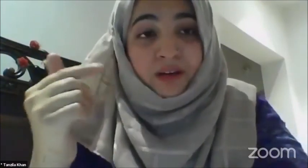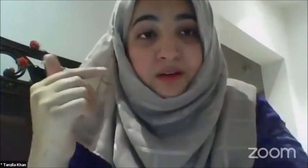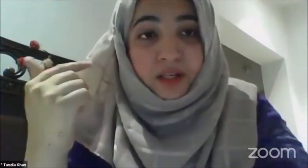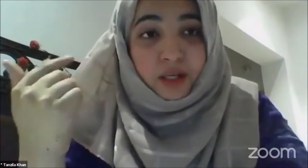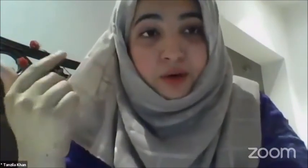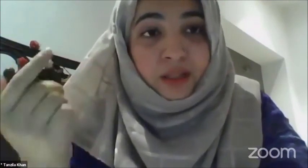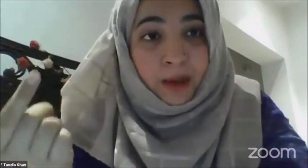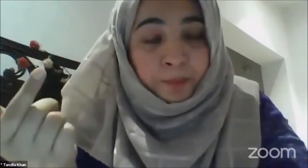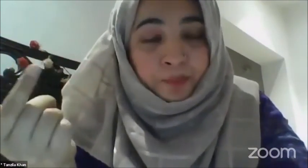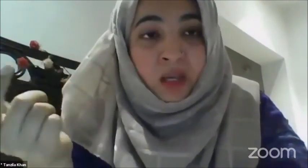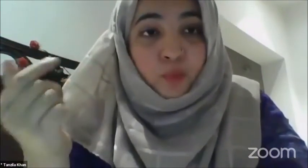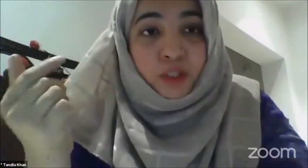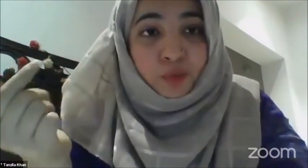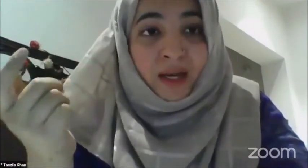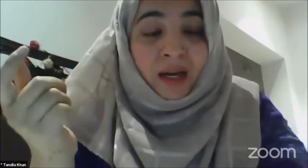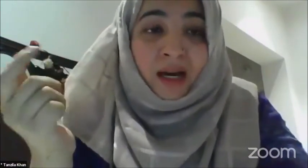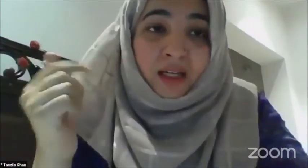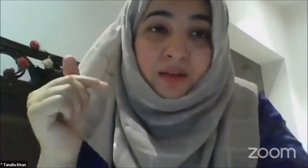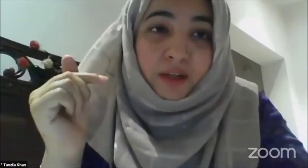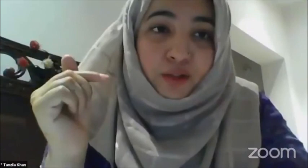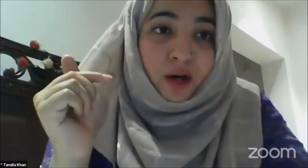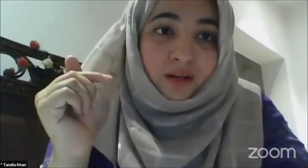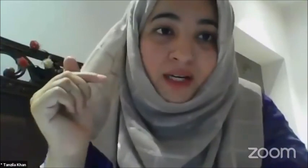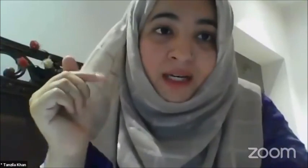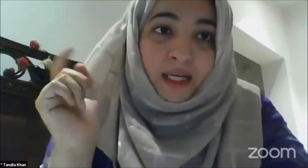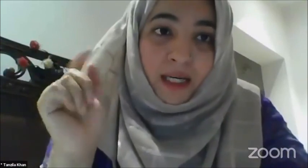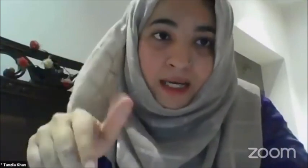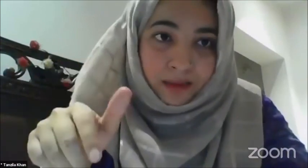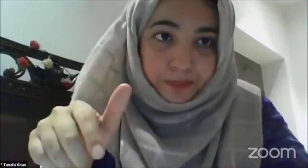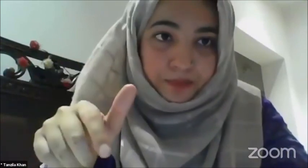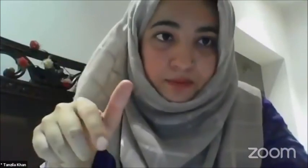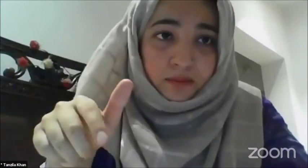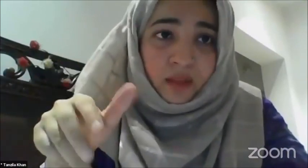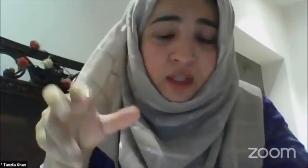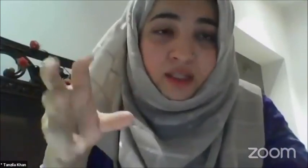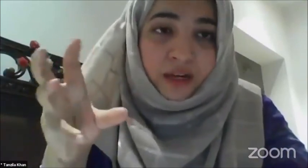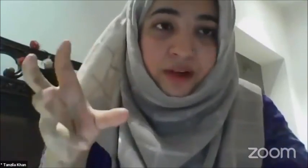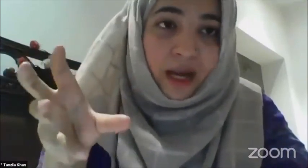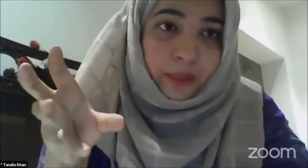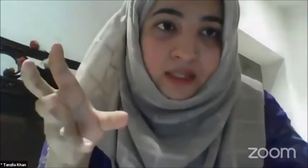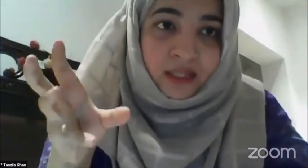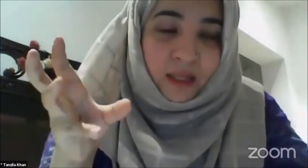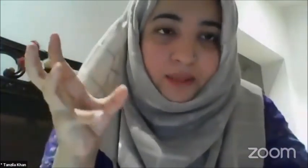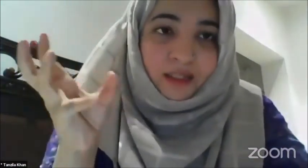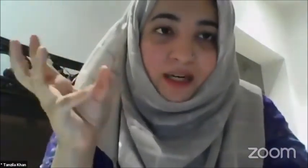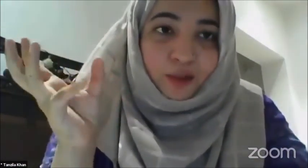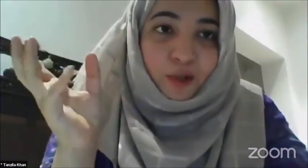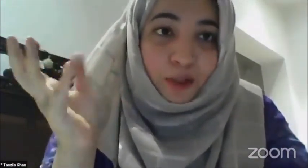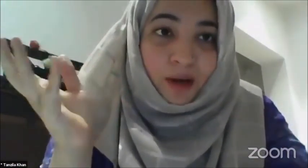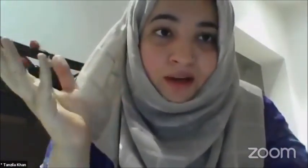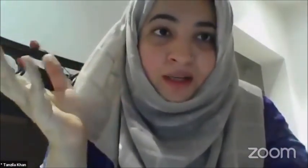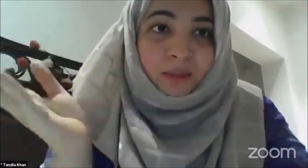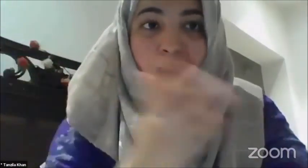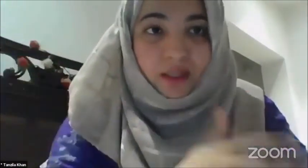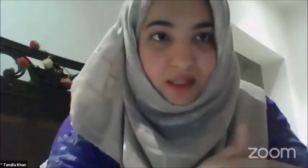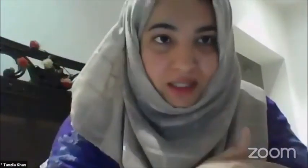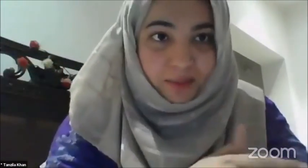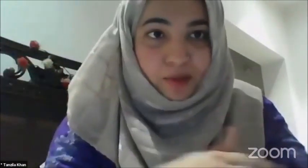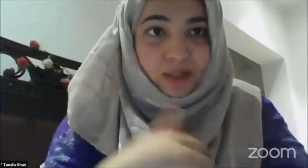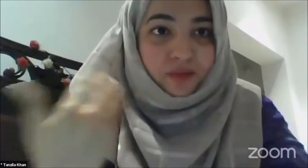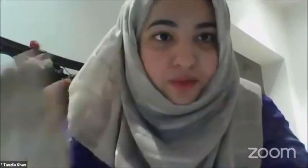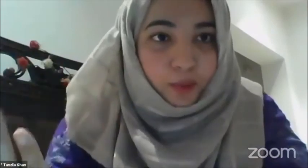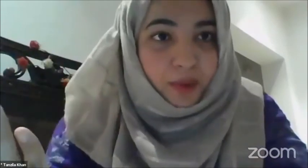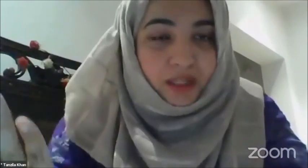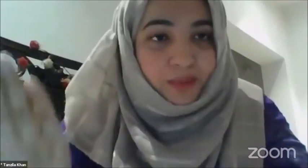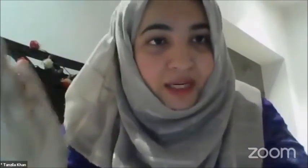load increasing on them, which is why our deliveries got really delayed. Now, sanitary napkins is something that you require immediately